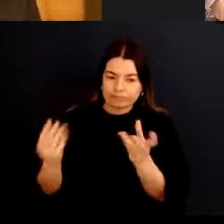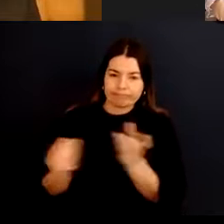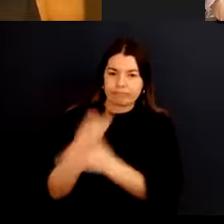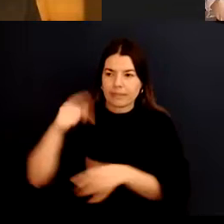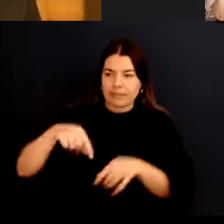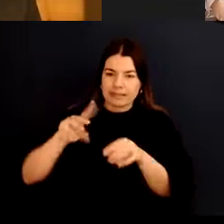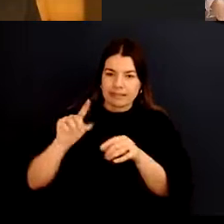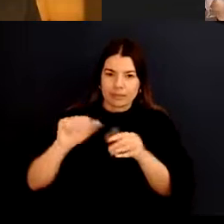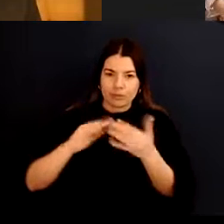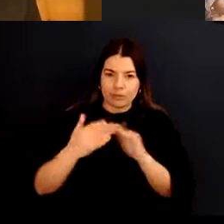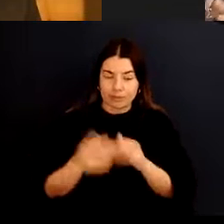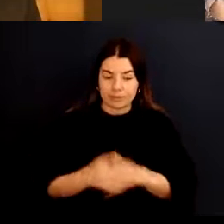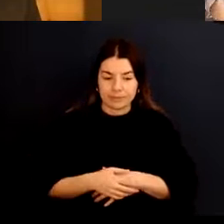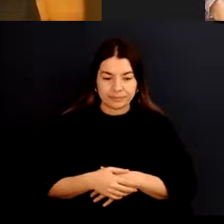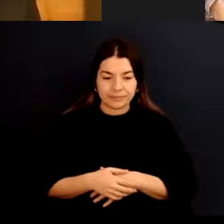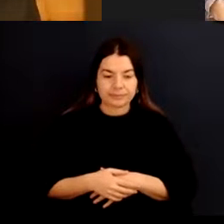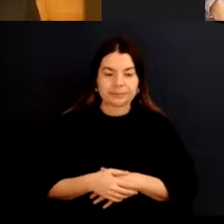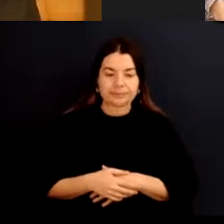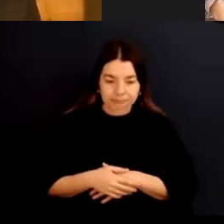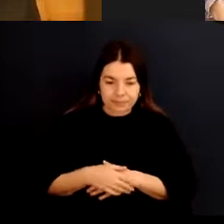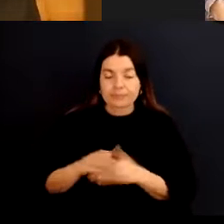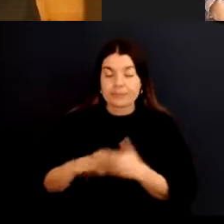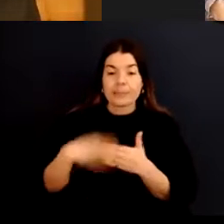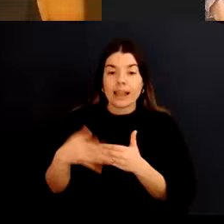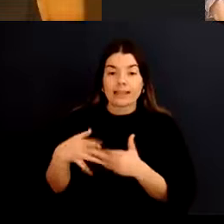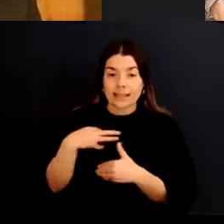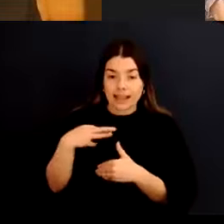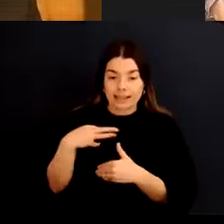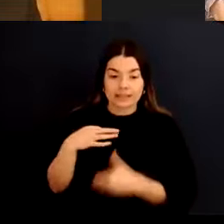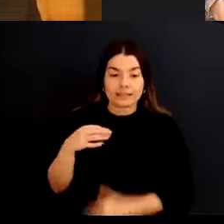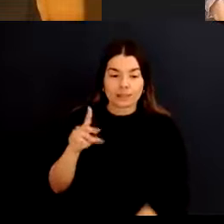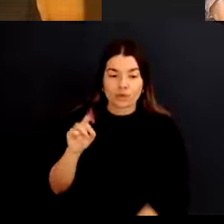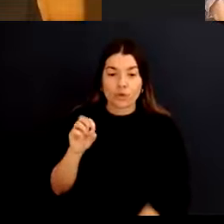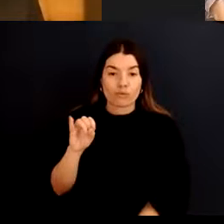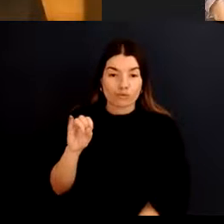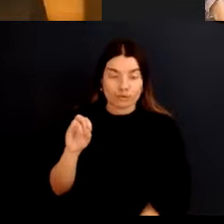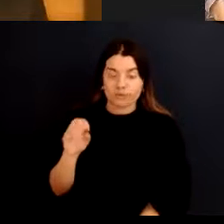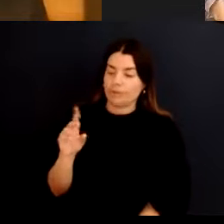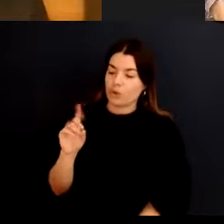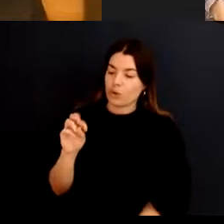Okay, and thank you. The next candidate is Dory Brown.